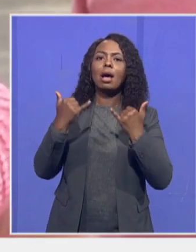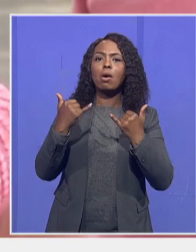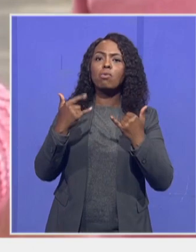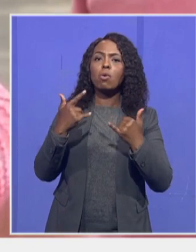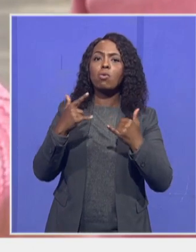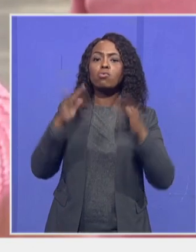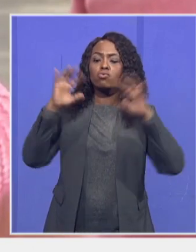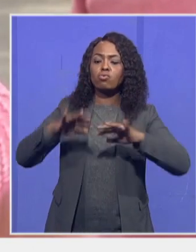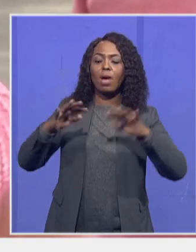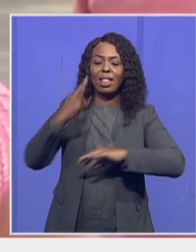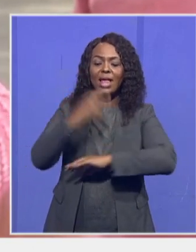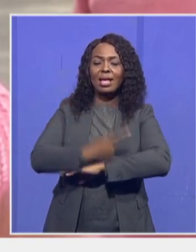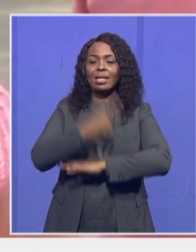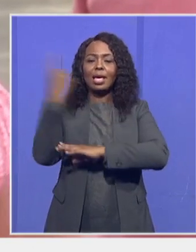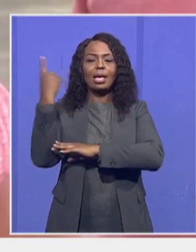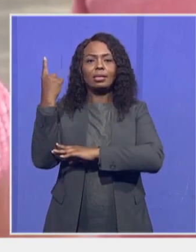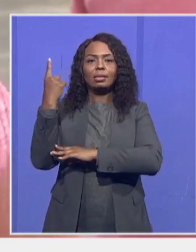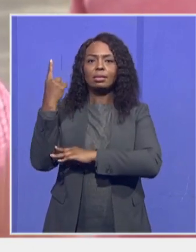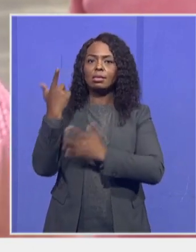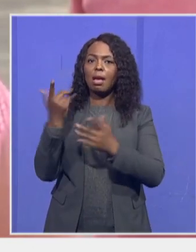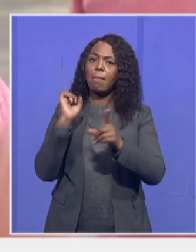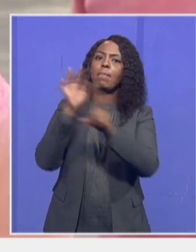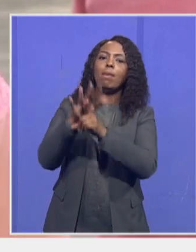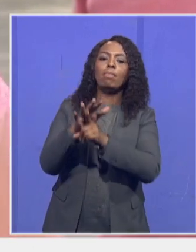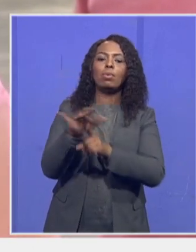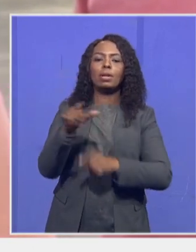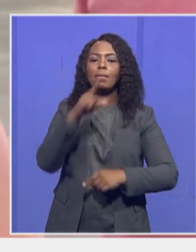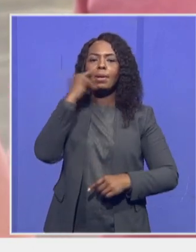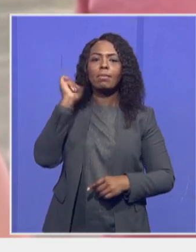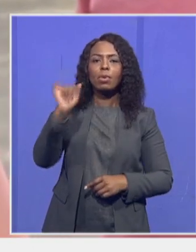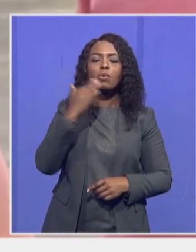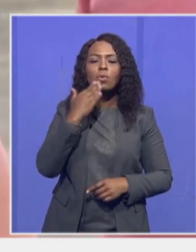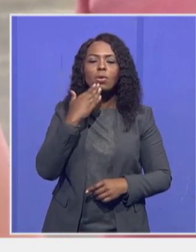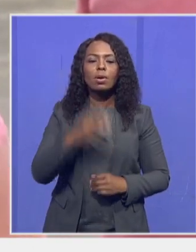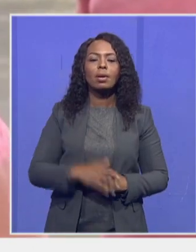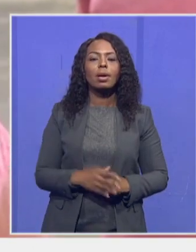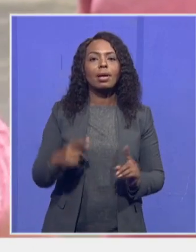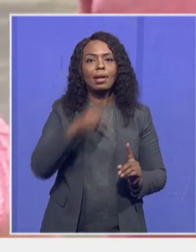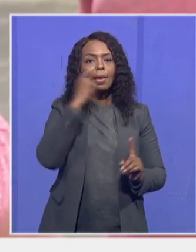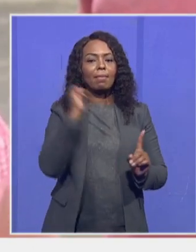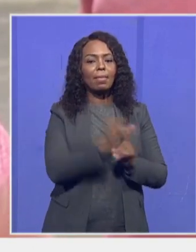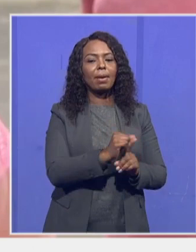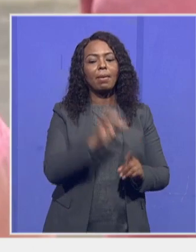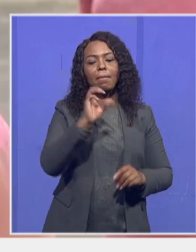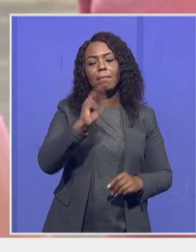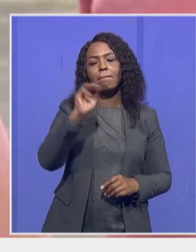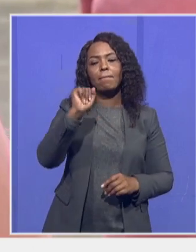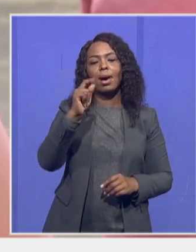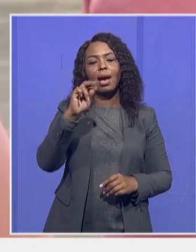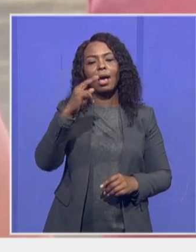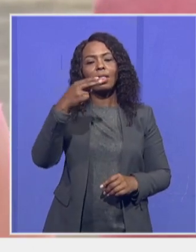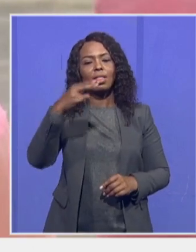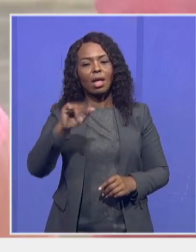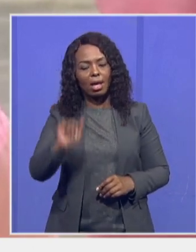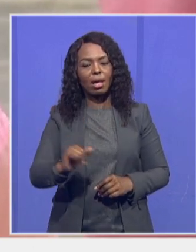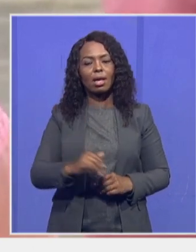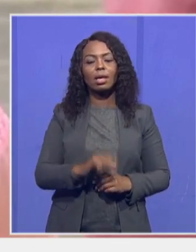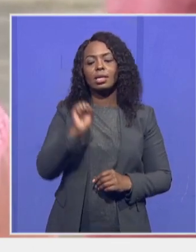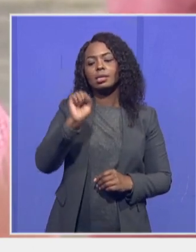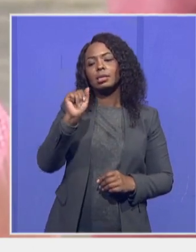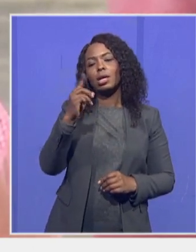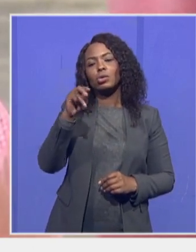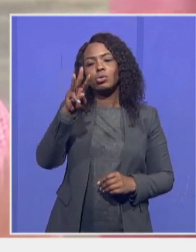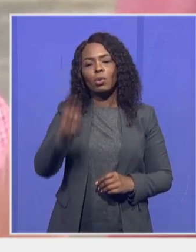insuku ezintathu isinilimaza kangakanani la. Usiphi igama nesibongo? Igama lami nguMatasaliwe. Sisilimazile kakhulu lenkinga ngoba